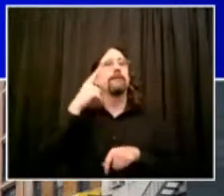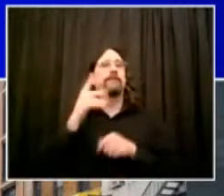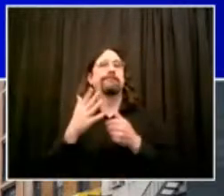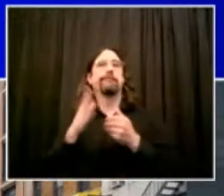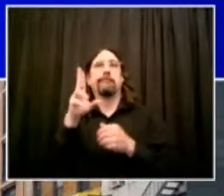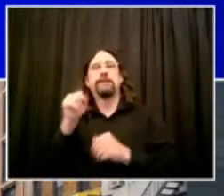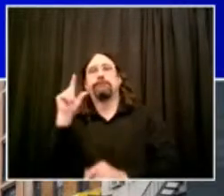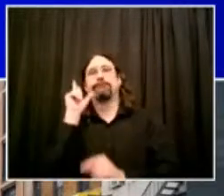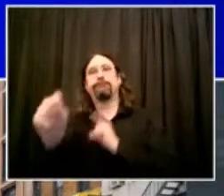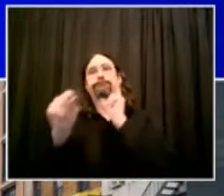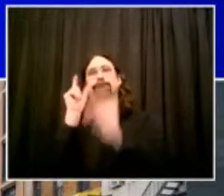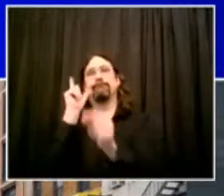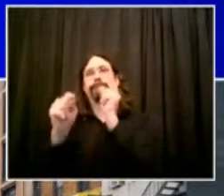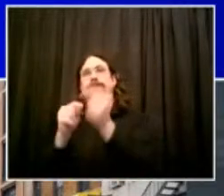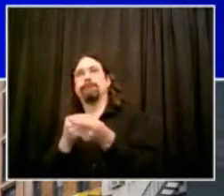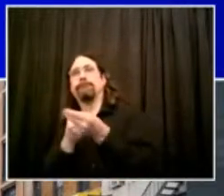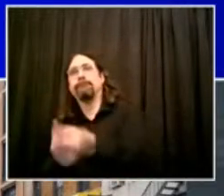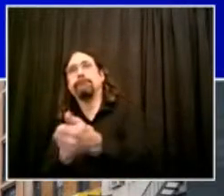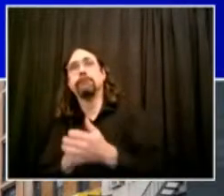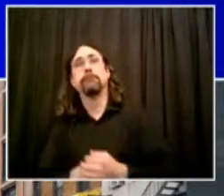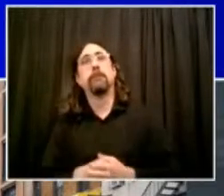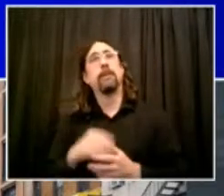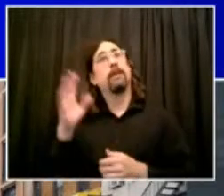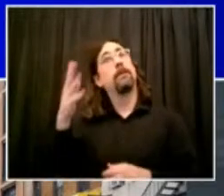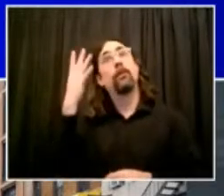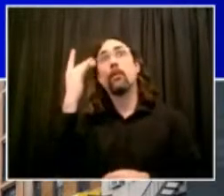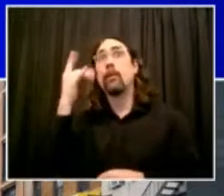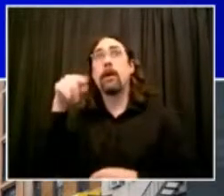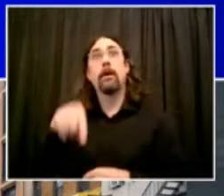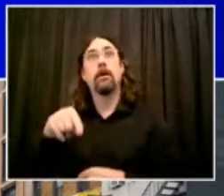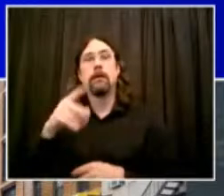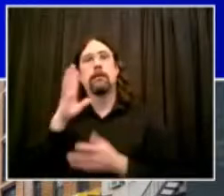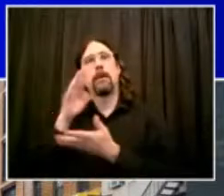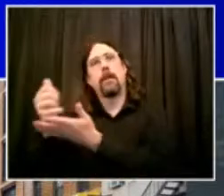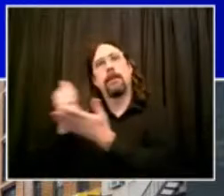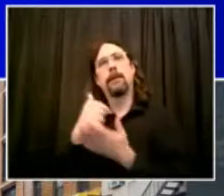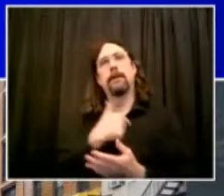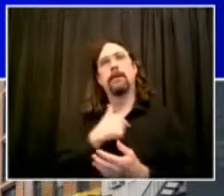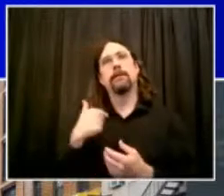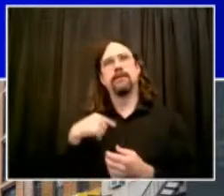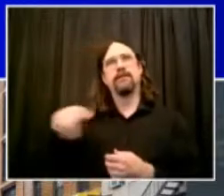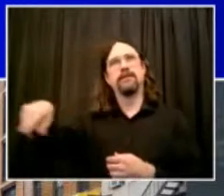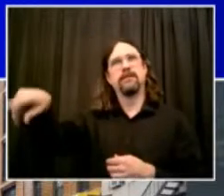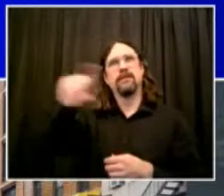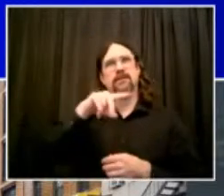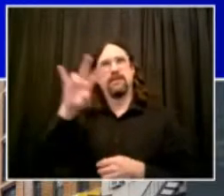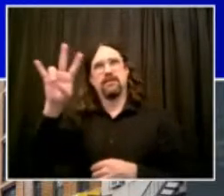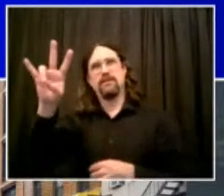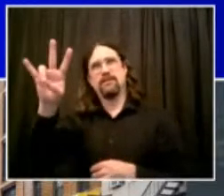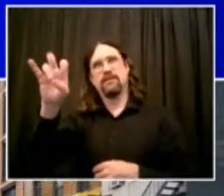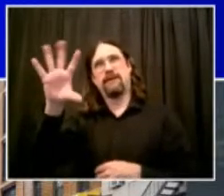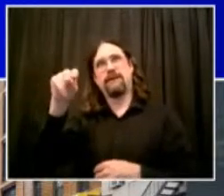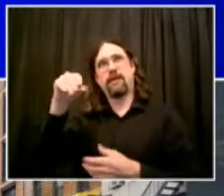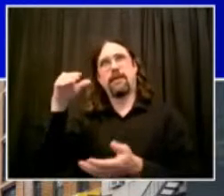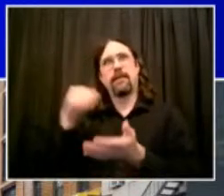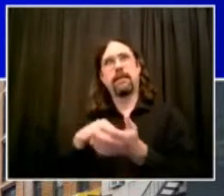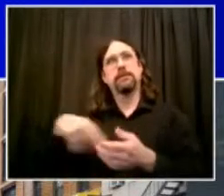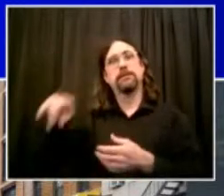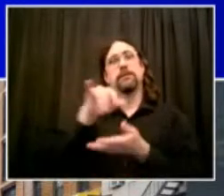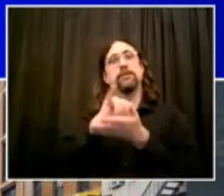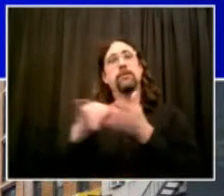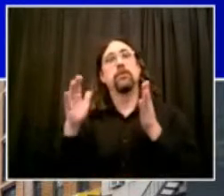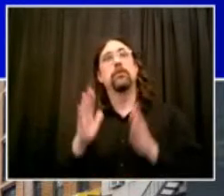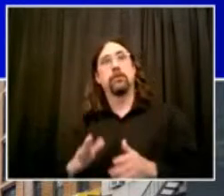750,000 New Yorkers to get around more easily. 750,000 New Yorkers will have a faster way to